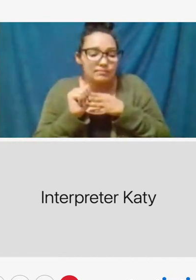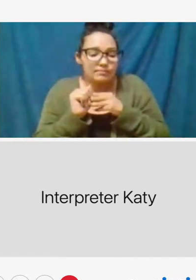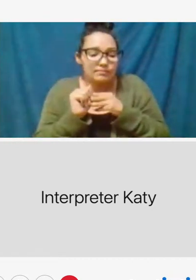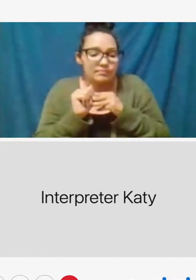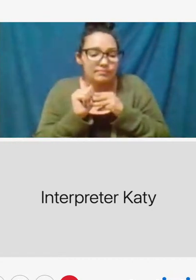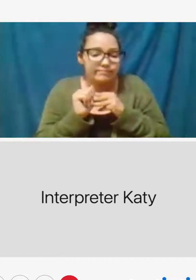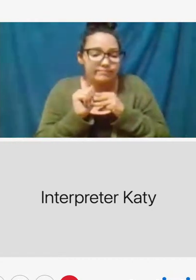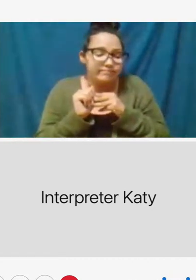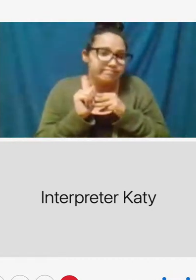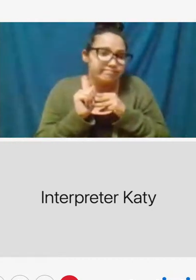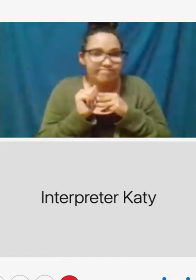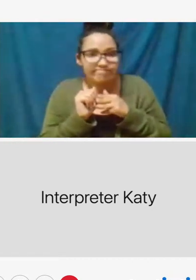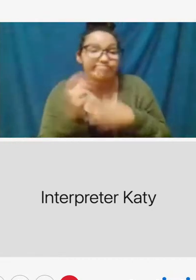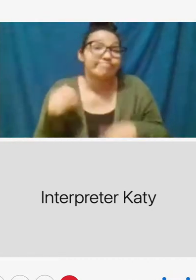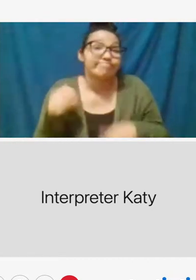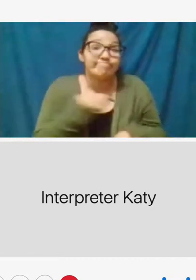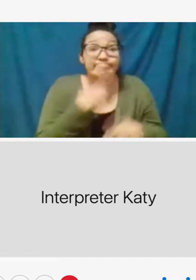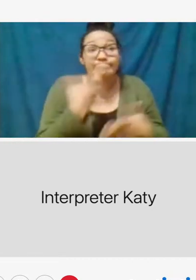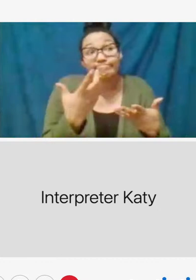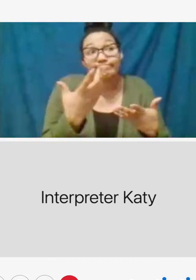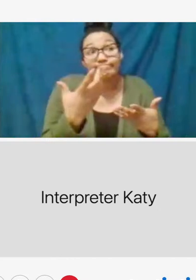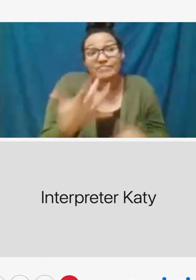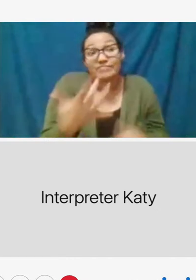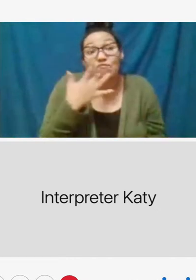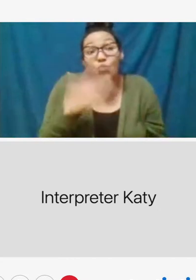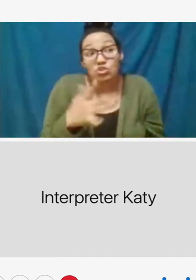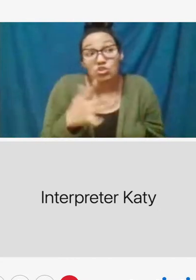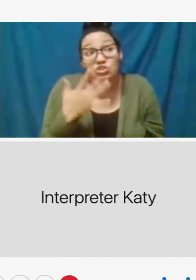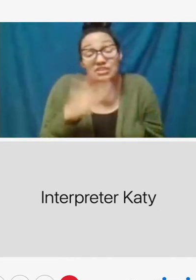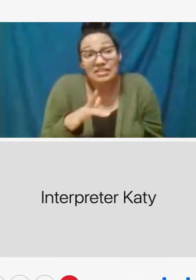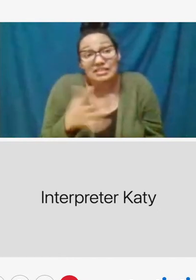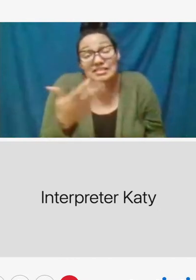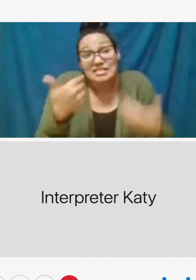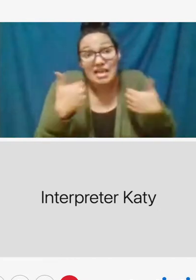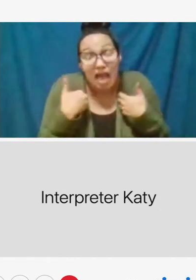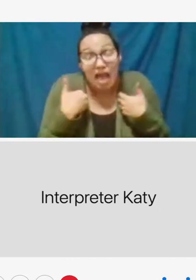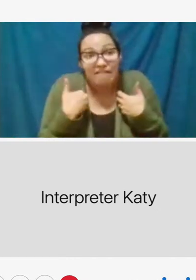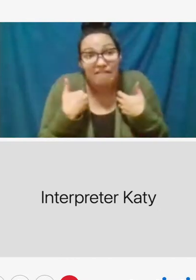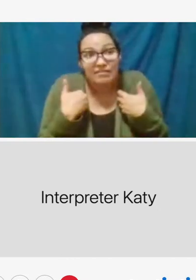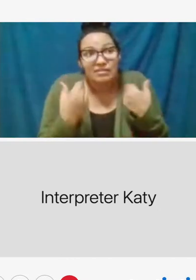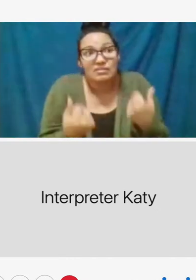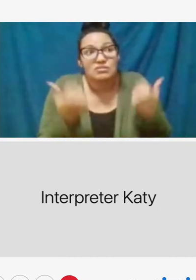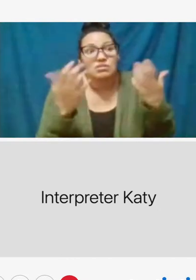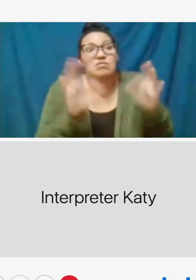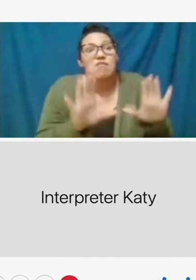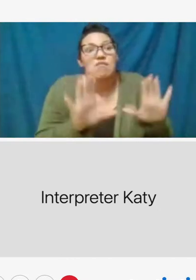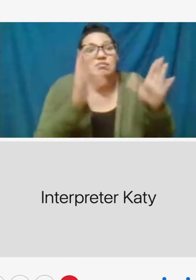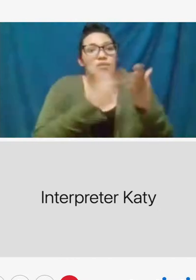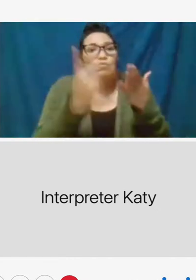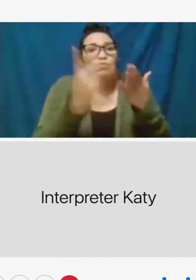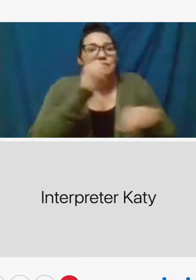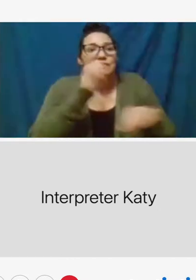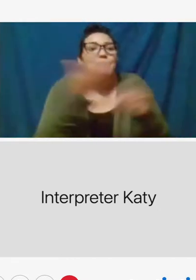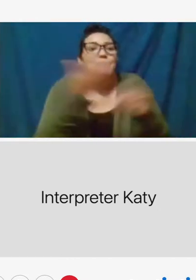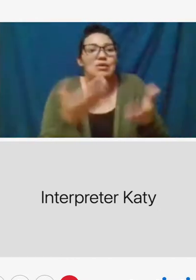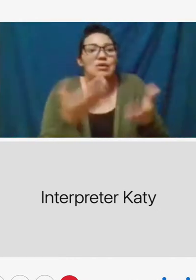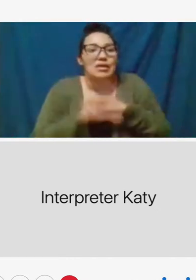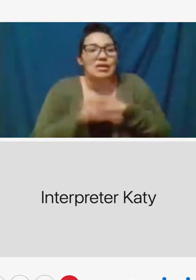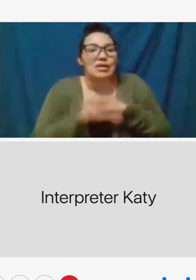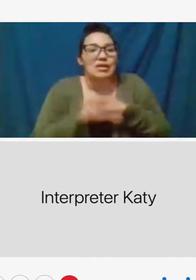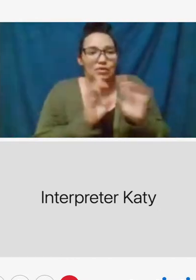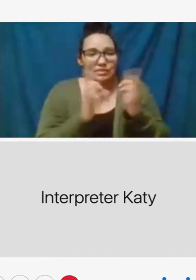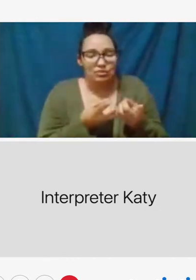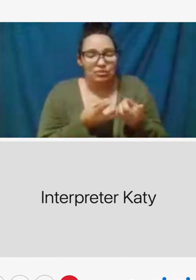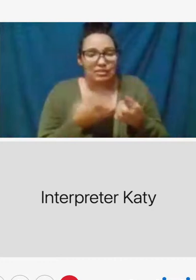fortunate to have such a great program like that in place here in our district and one of the things that I would